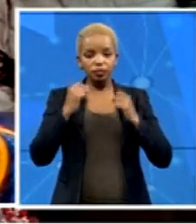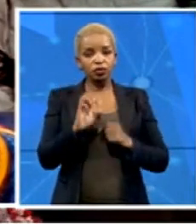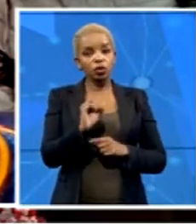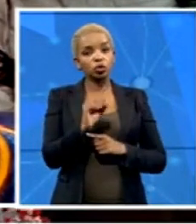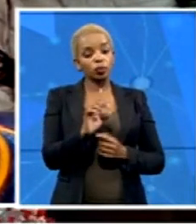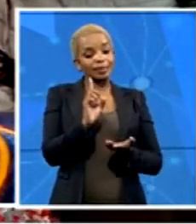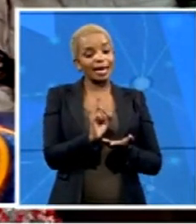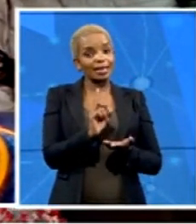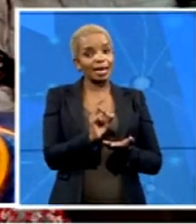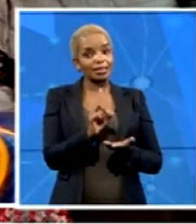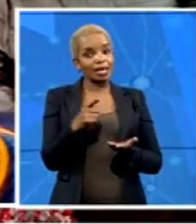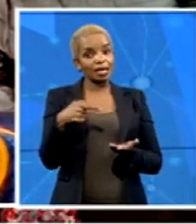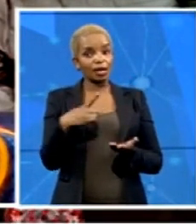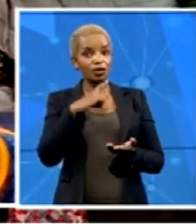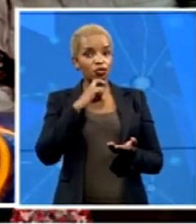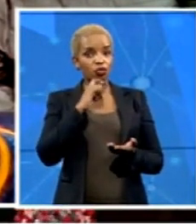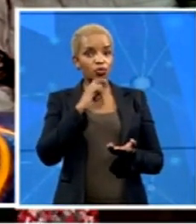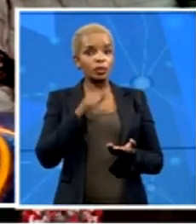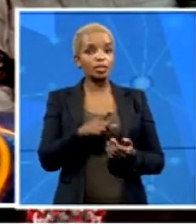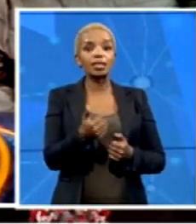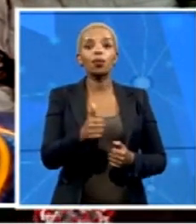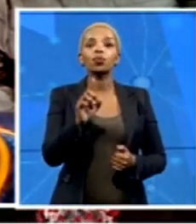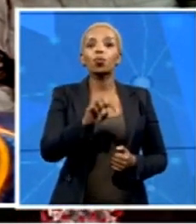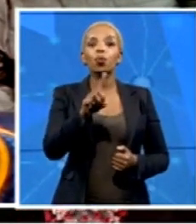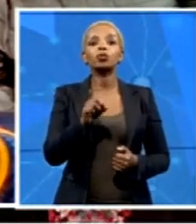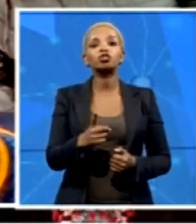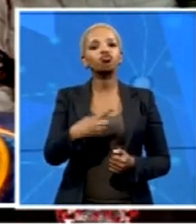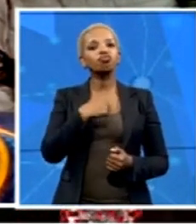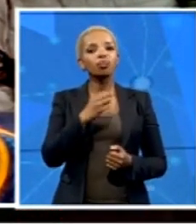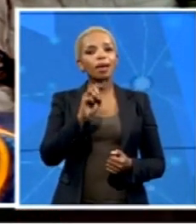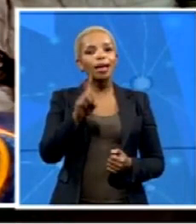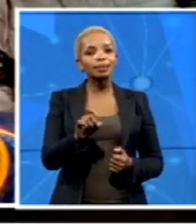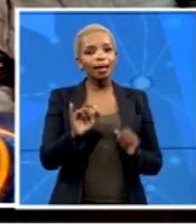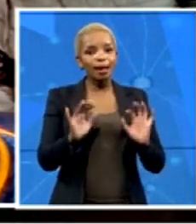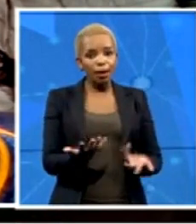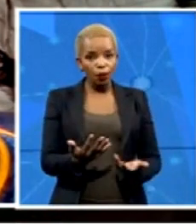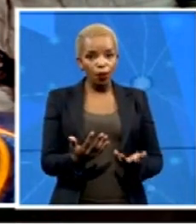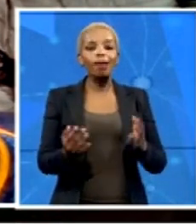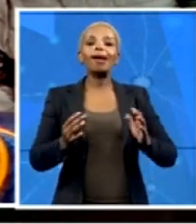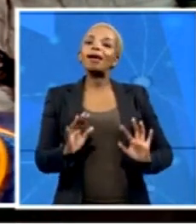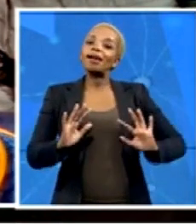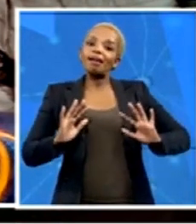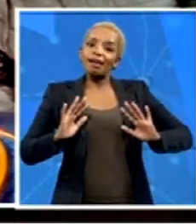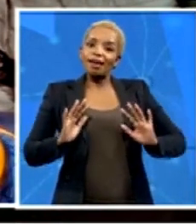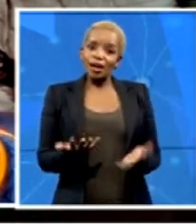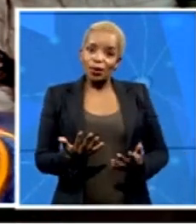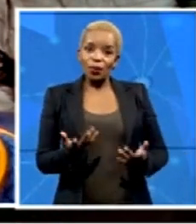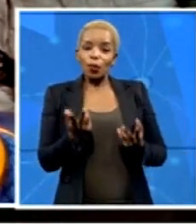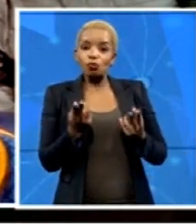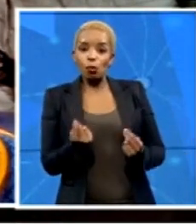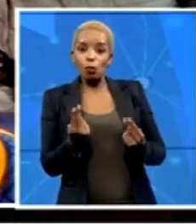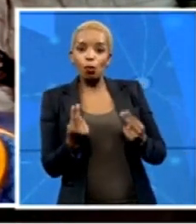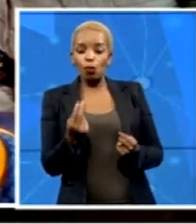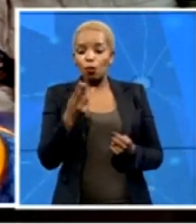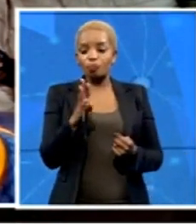good question to you would be, how do you pick up the fakes in terms of, there's so many new brands that are out there, people, you know, from the normal